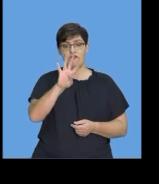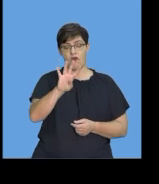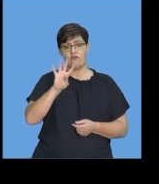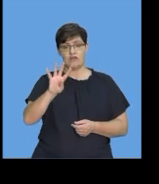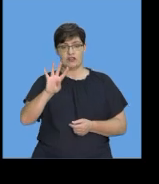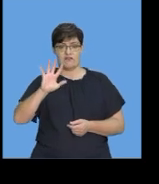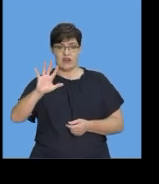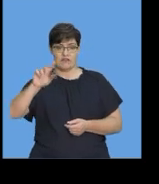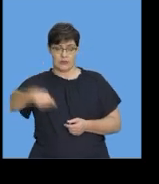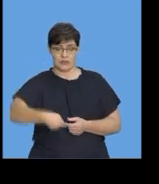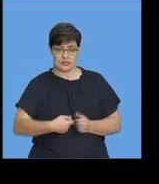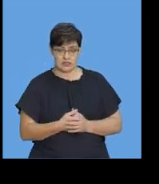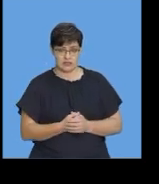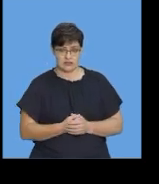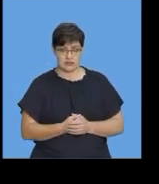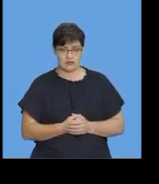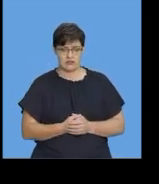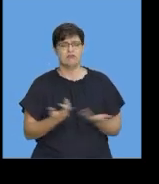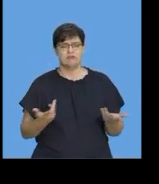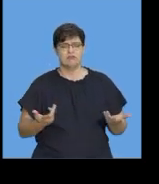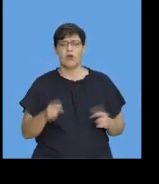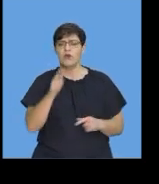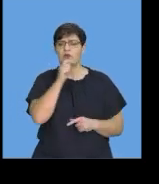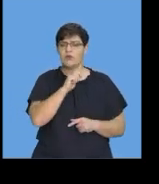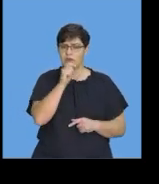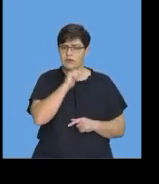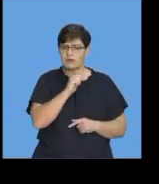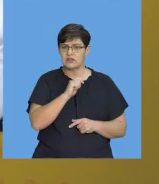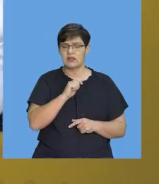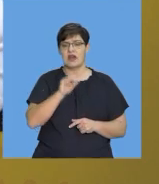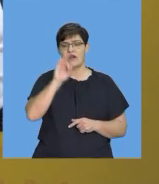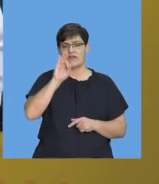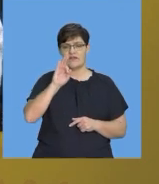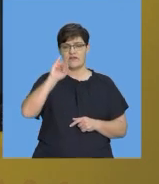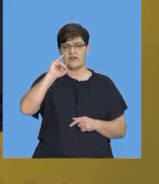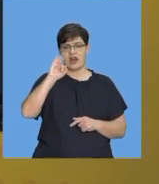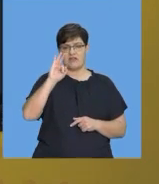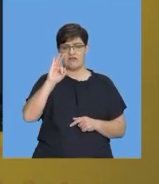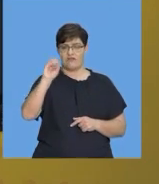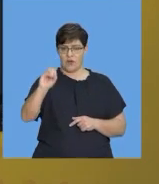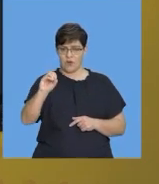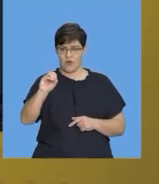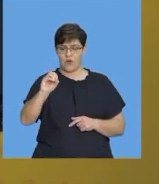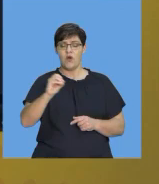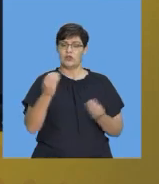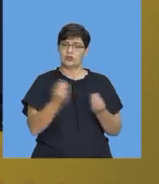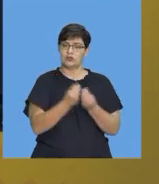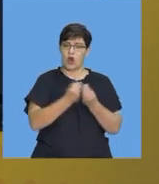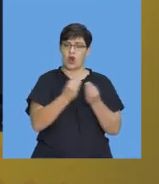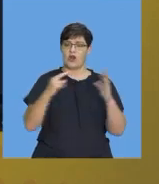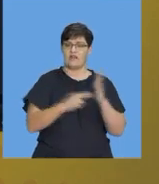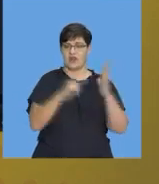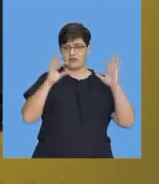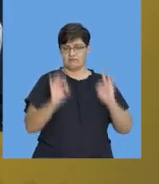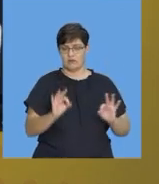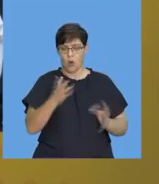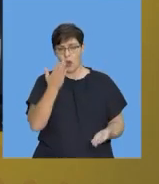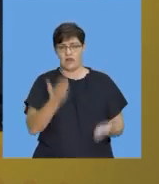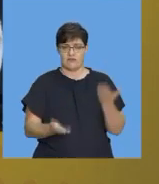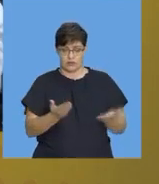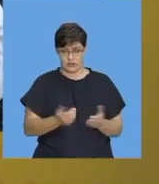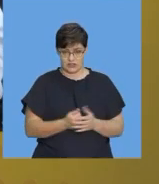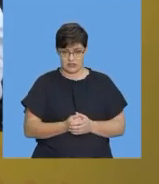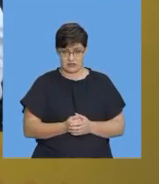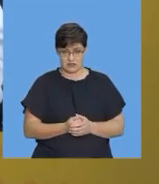2,445,000. So this is using the FIFO method of stock validation or stock valuation. I hope